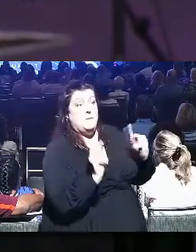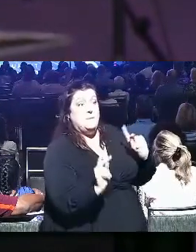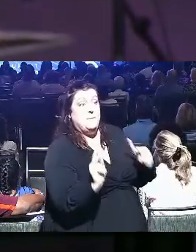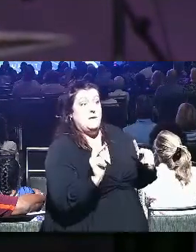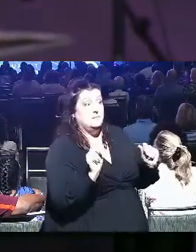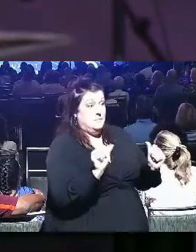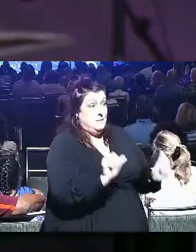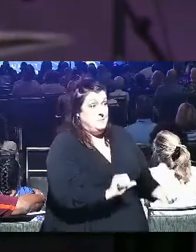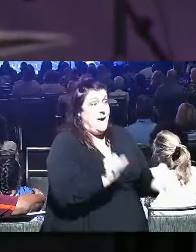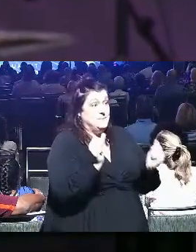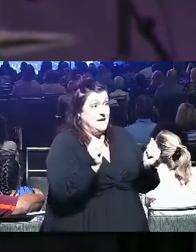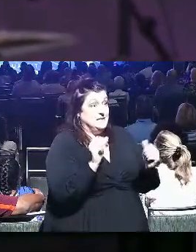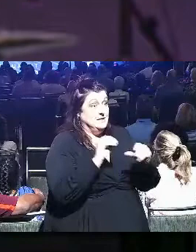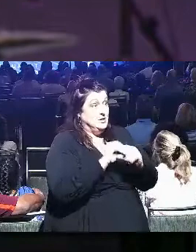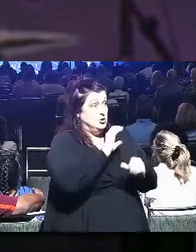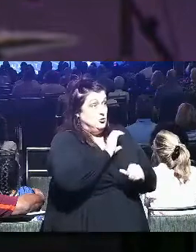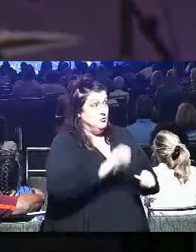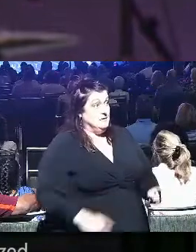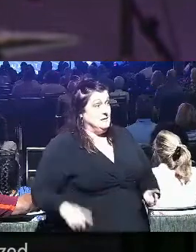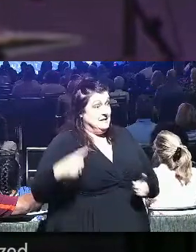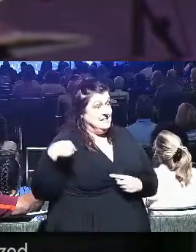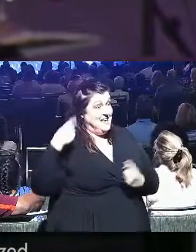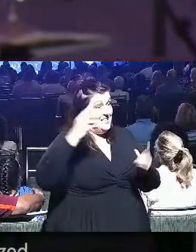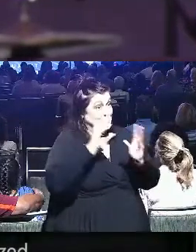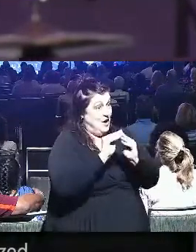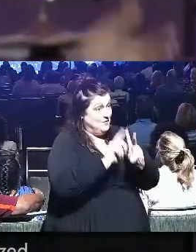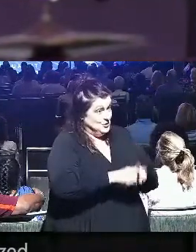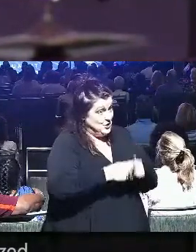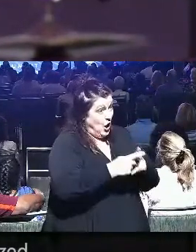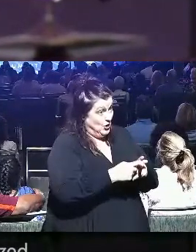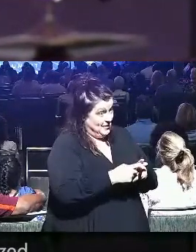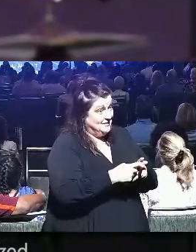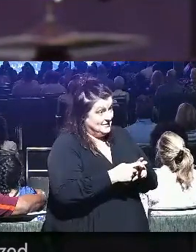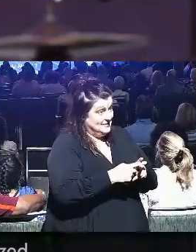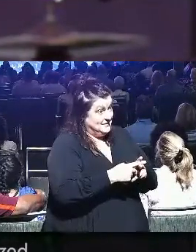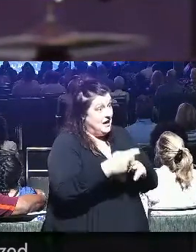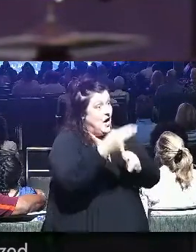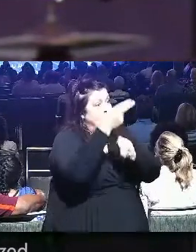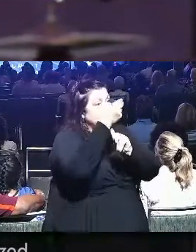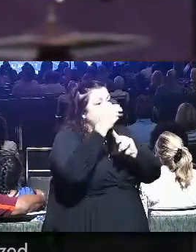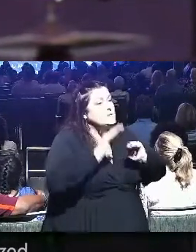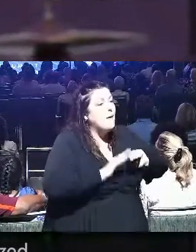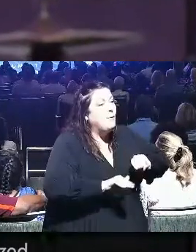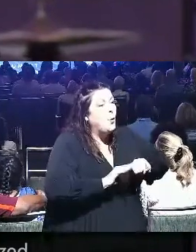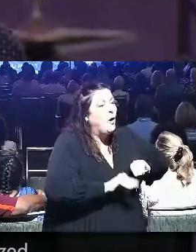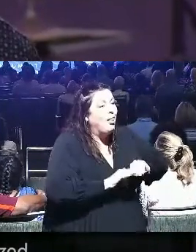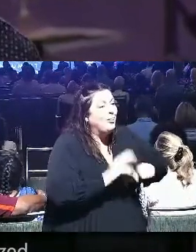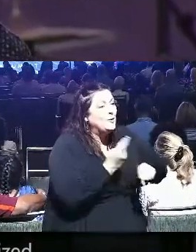been baptized into Christ since the conference began at the hotel pools.